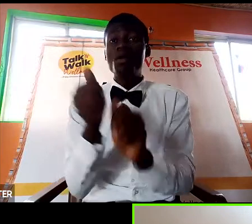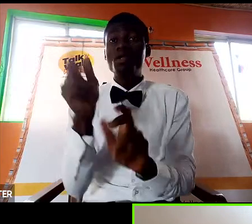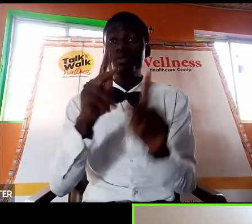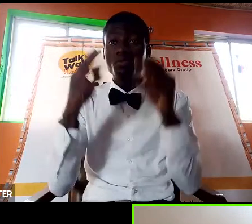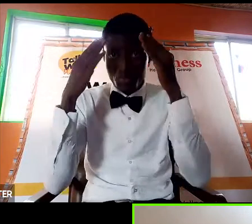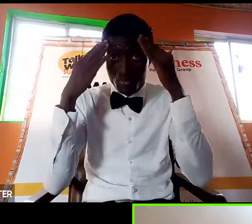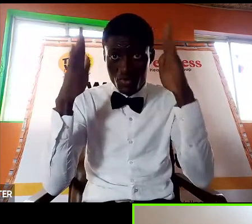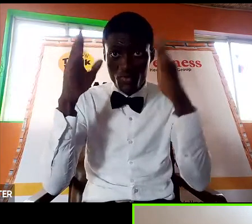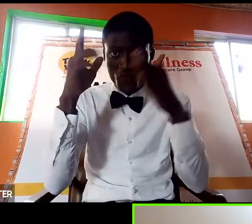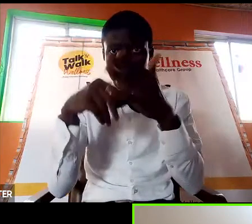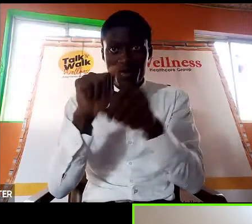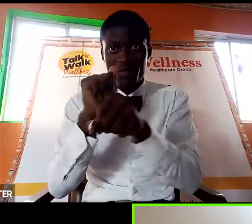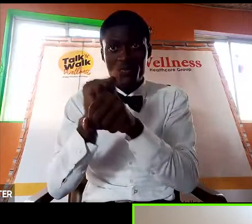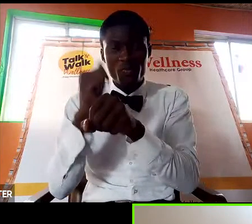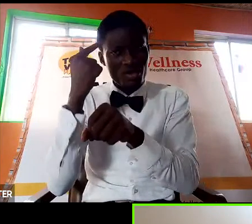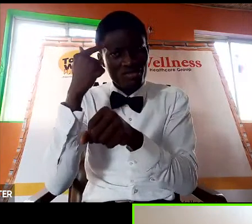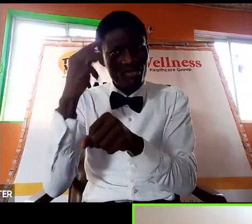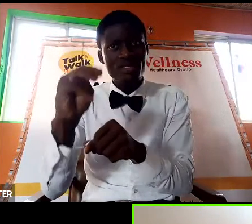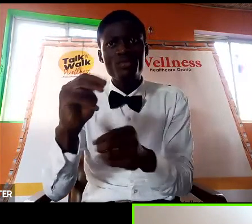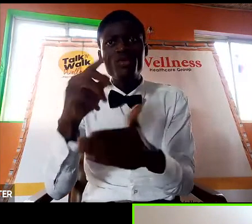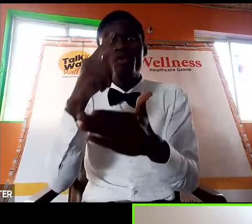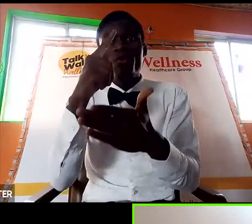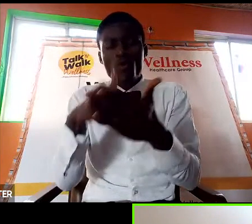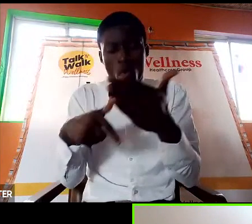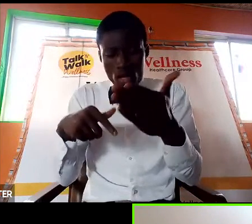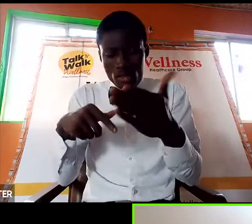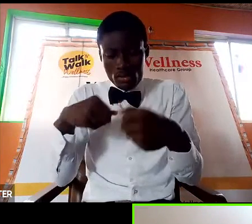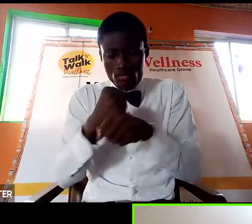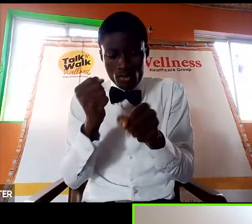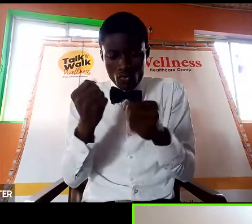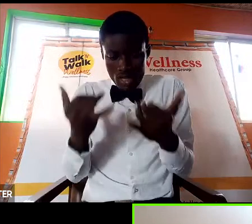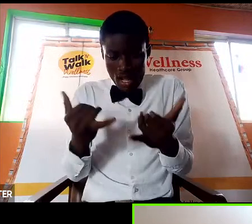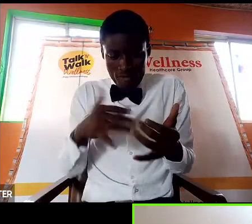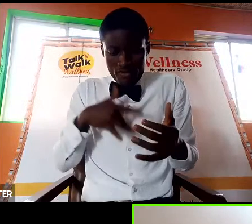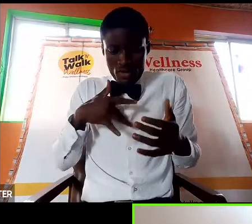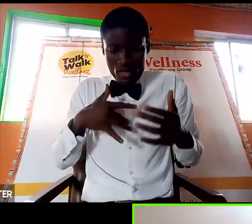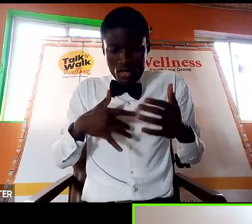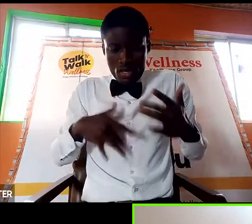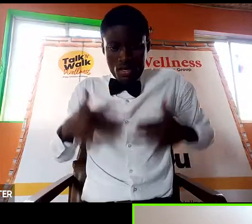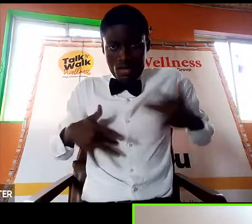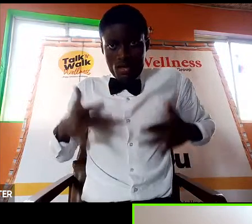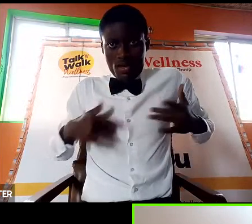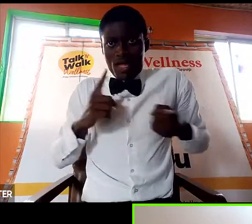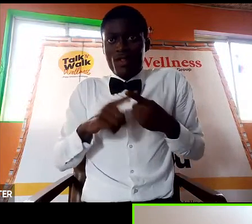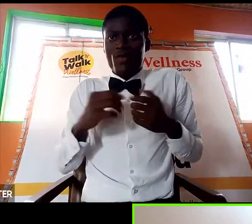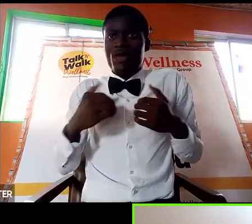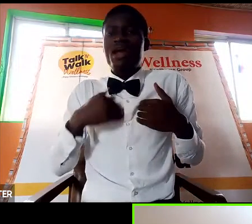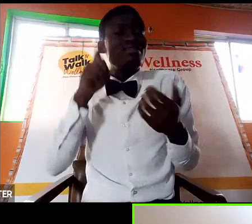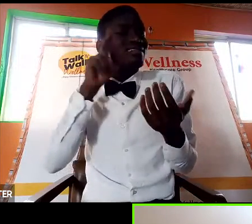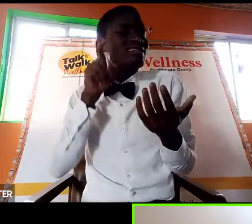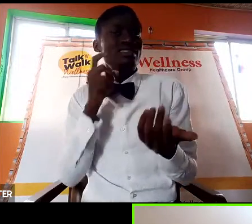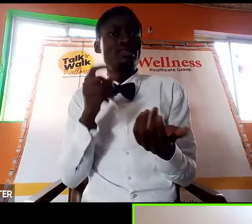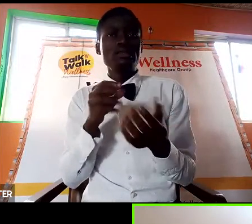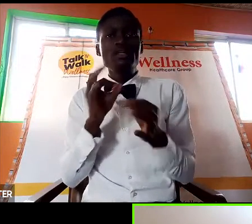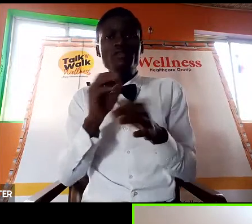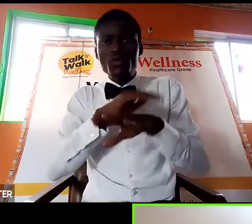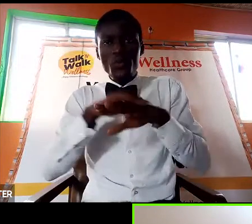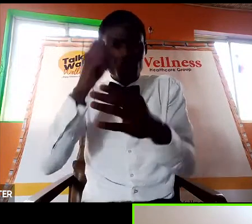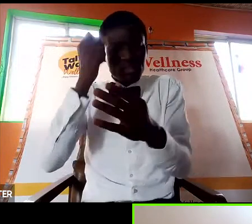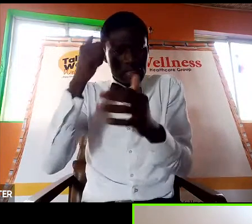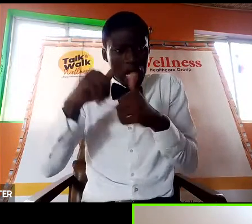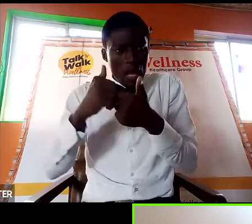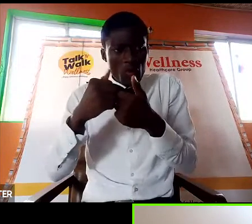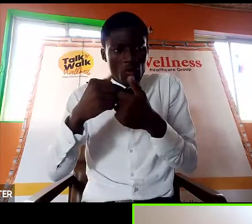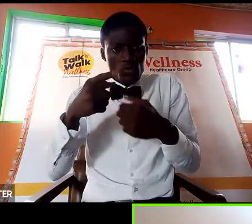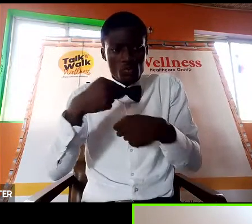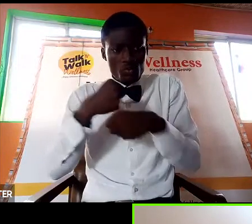you? What turns you on? What is sexual fulfillment to you? If you do not know, how do you ask for it? How do you get